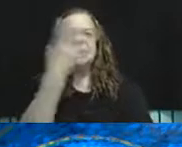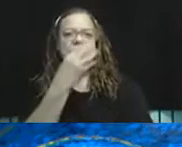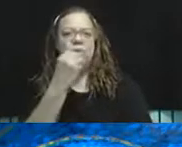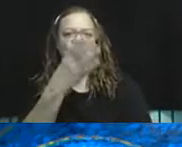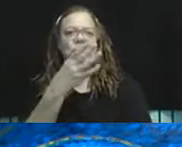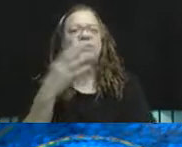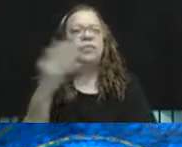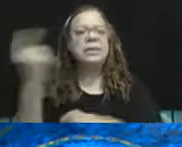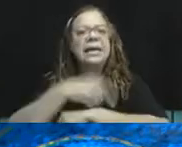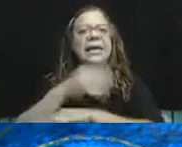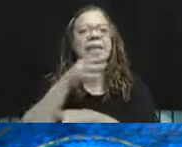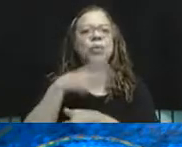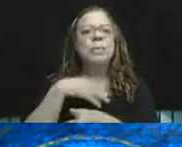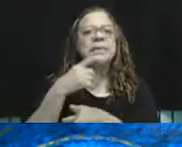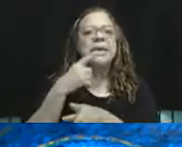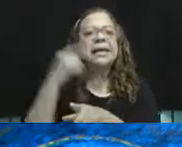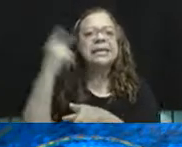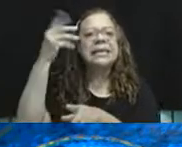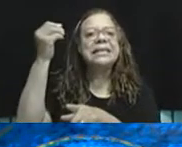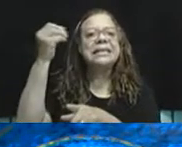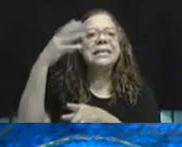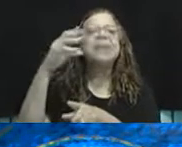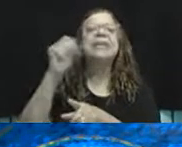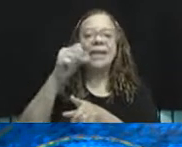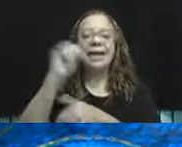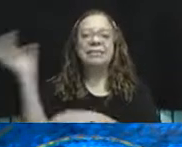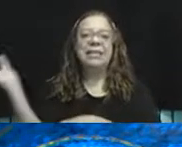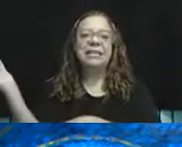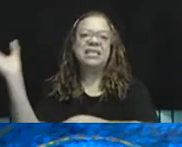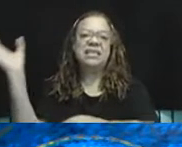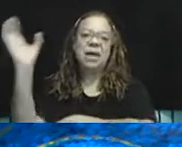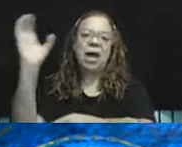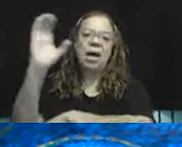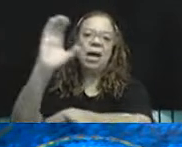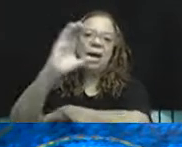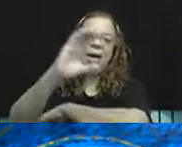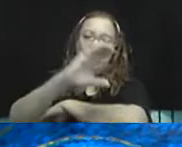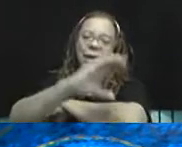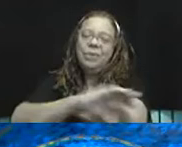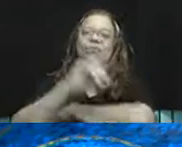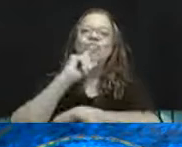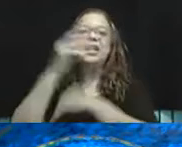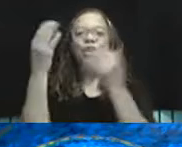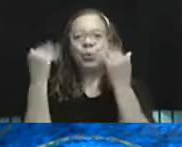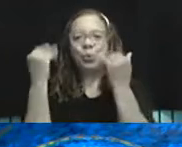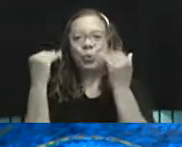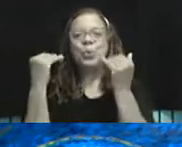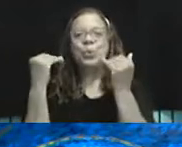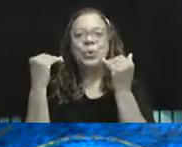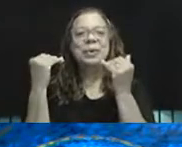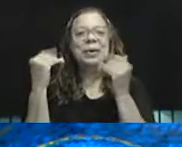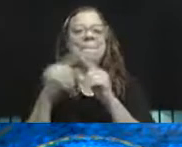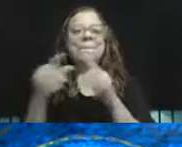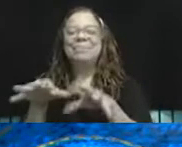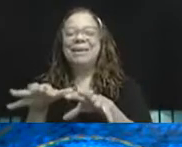a sunset coming in? Yeah, it's like the end of the day. It was really crisp and cold that day, but like my hands were